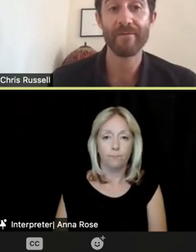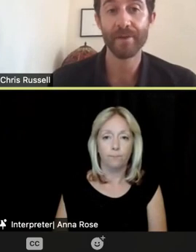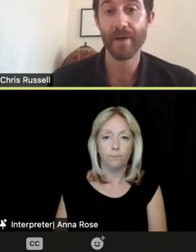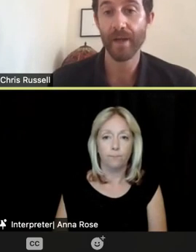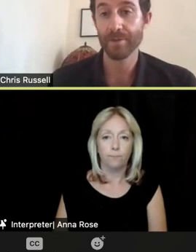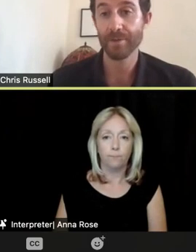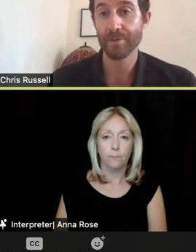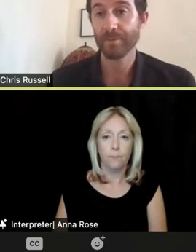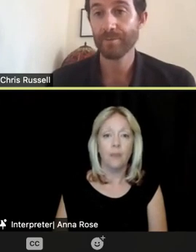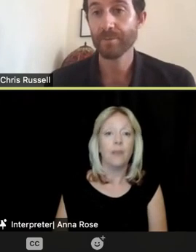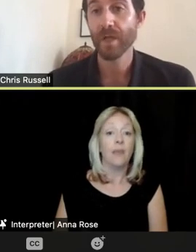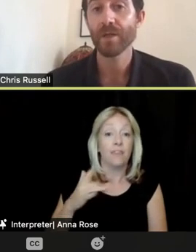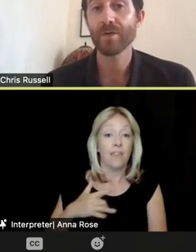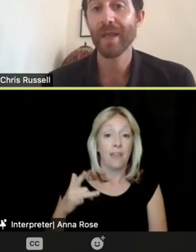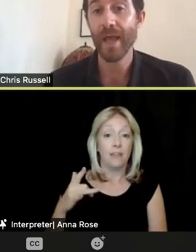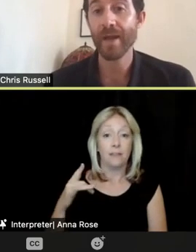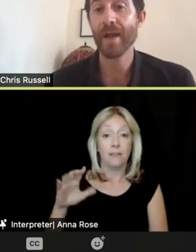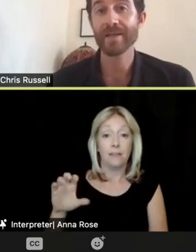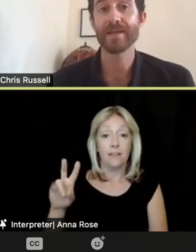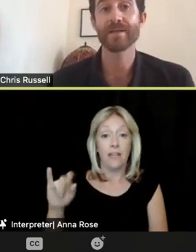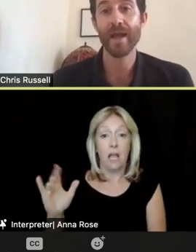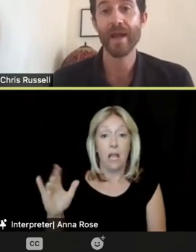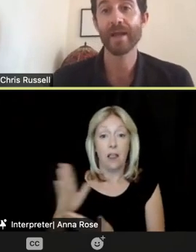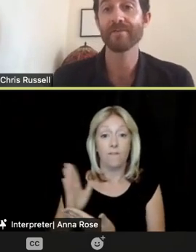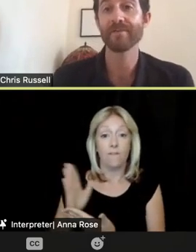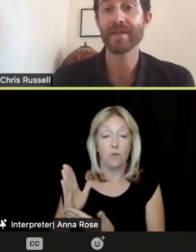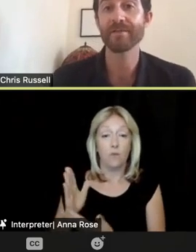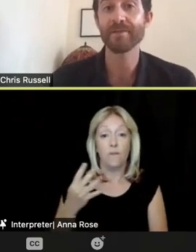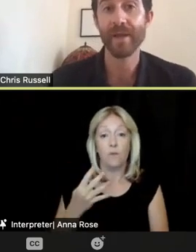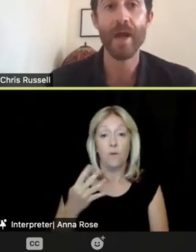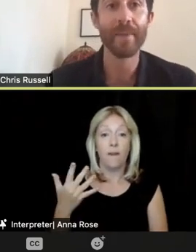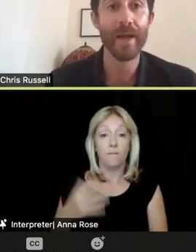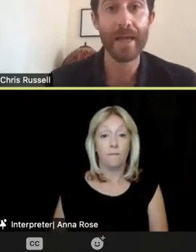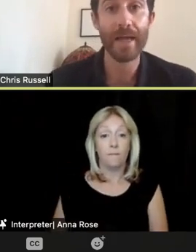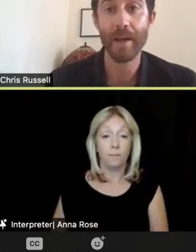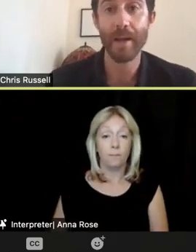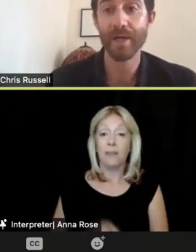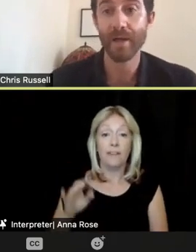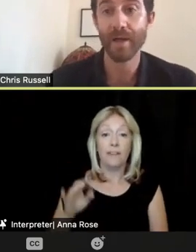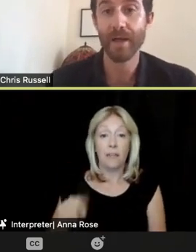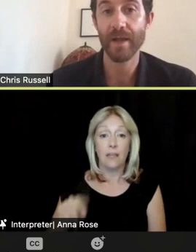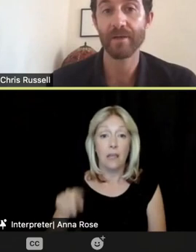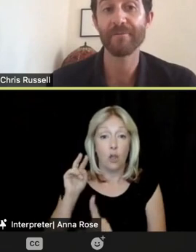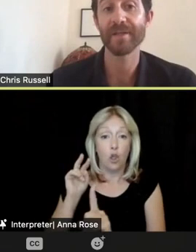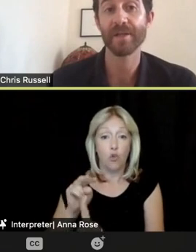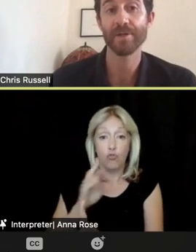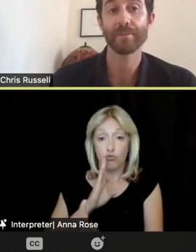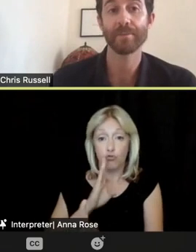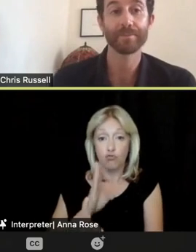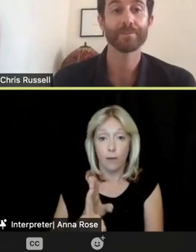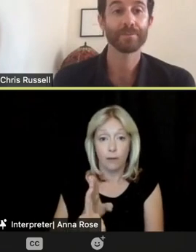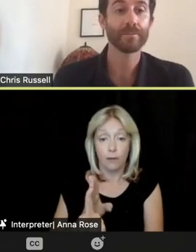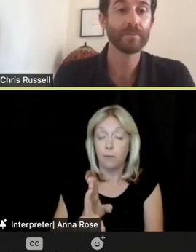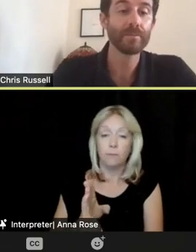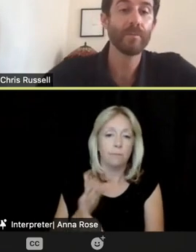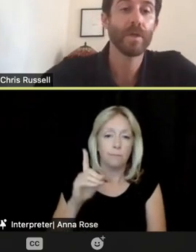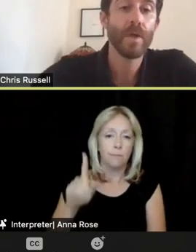4 to 5 on the range. You cannot access an eye gaze device if you cannot make eye to object contact and fixation.